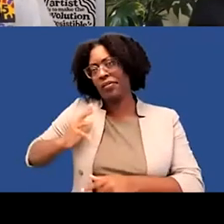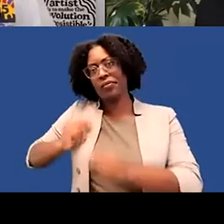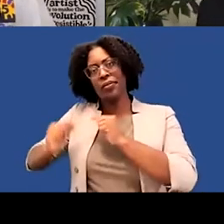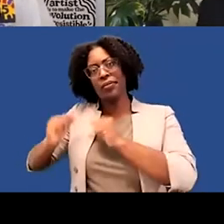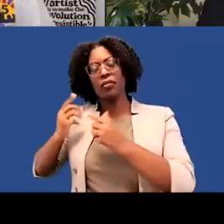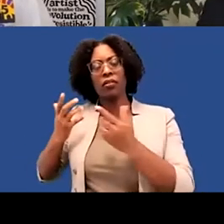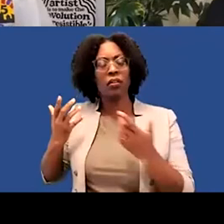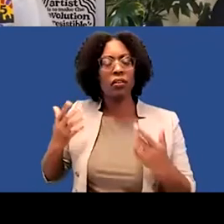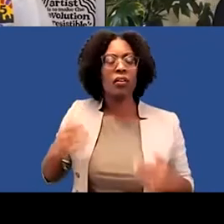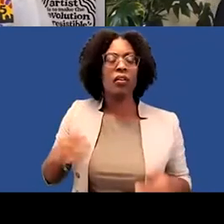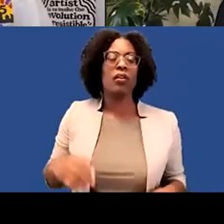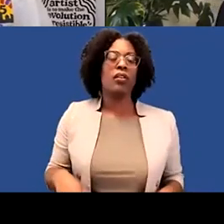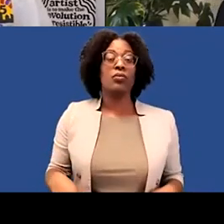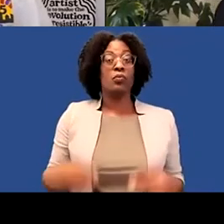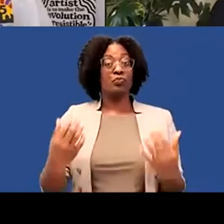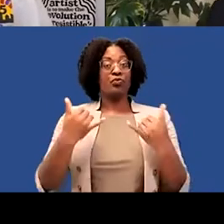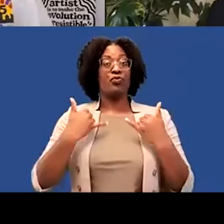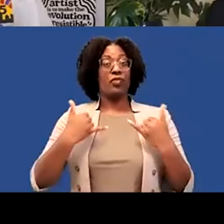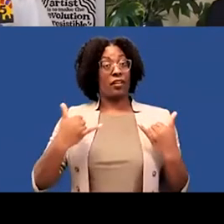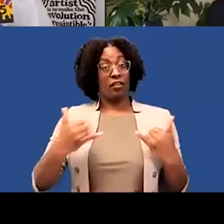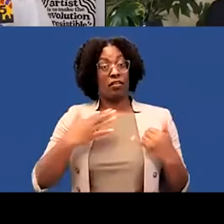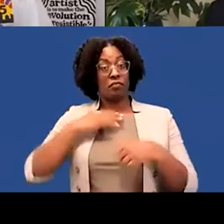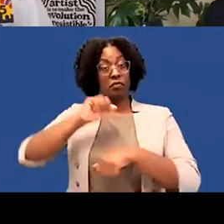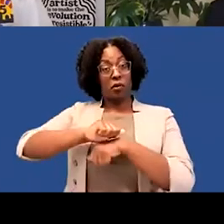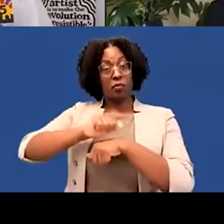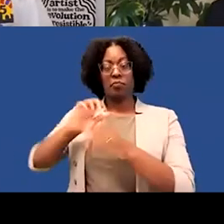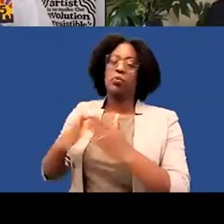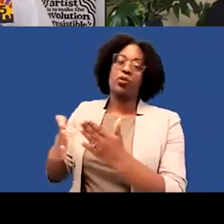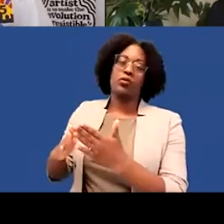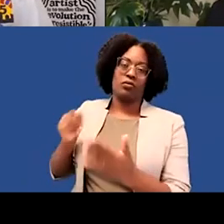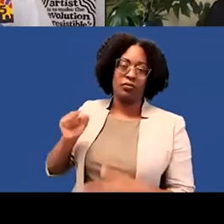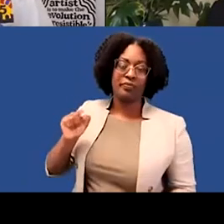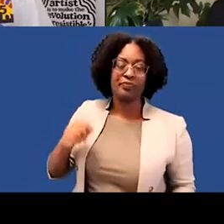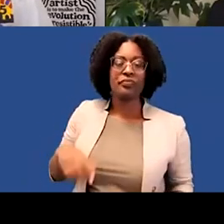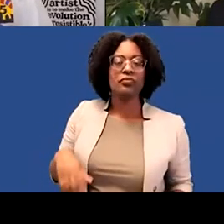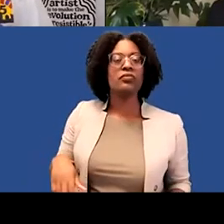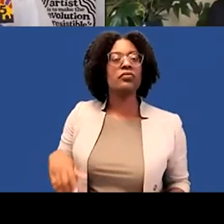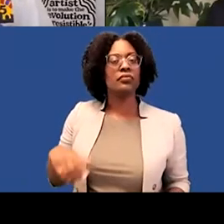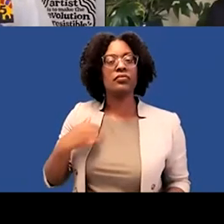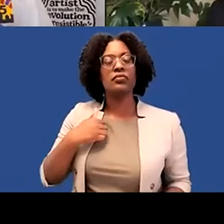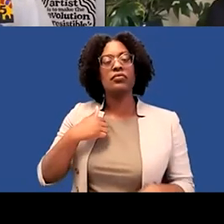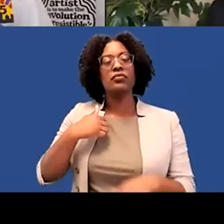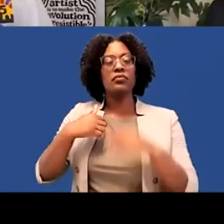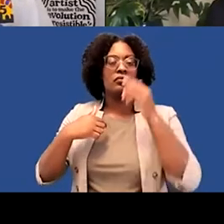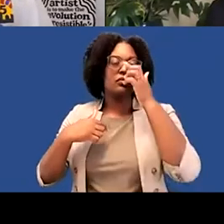So right now in my book, I'm working on